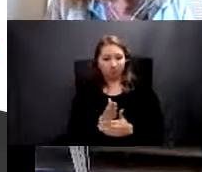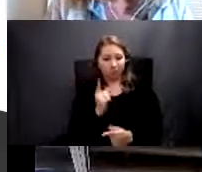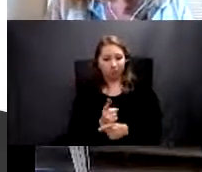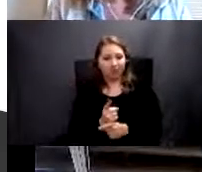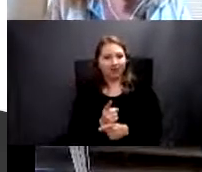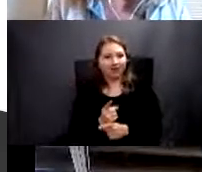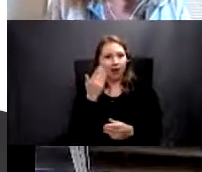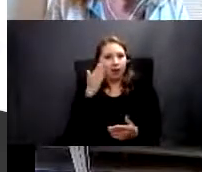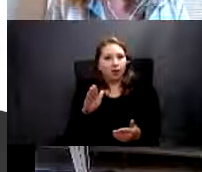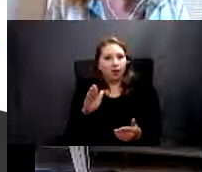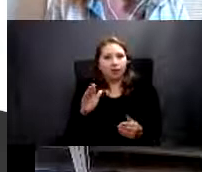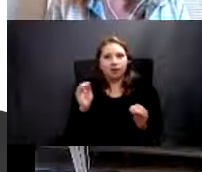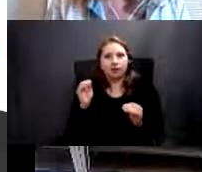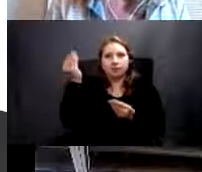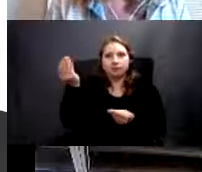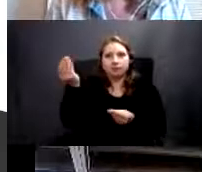me.